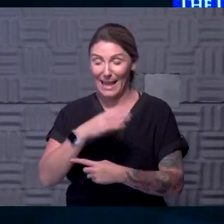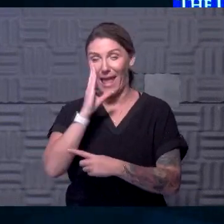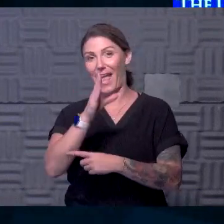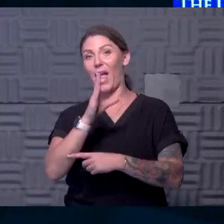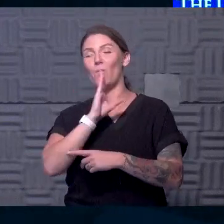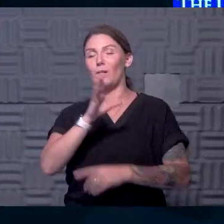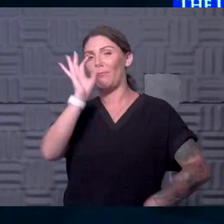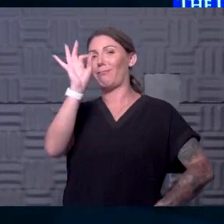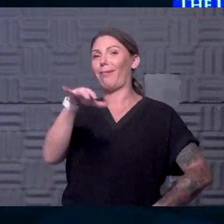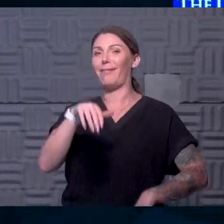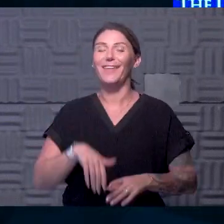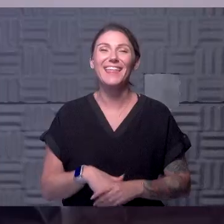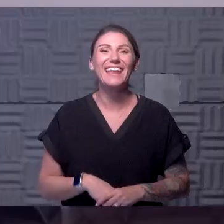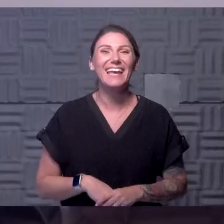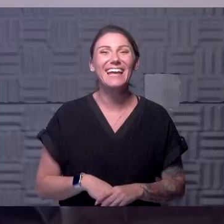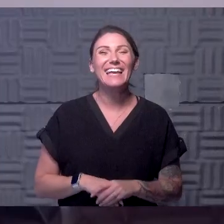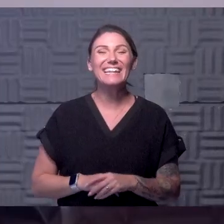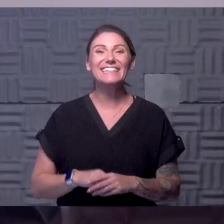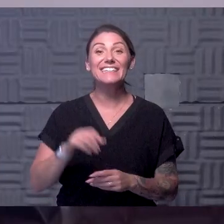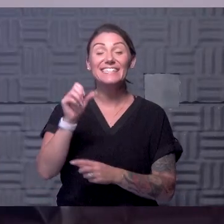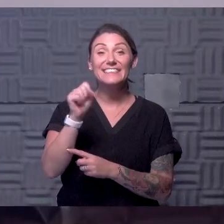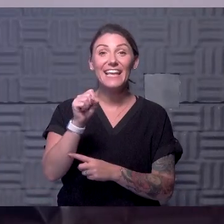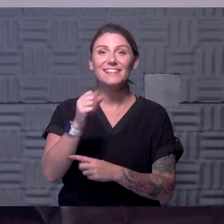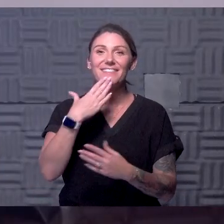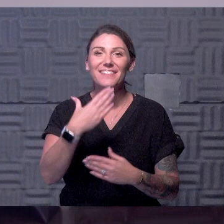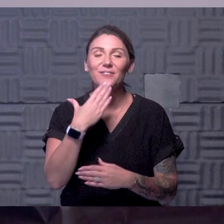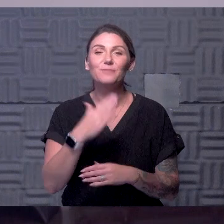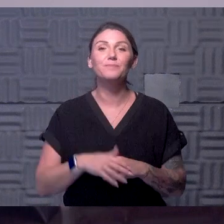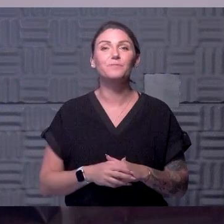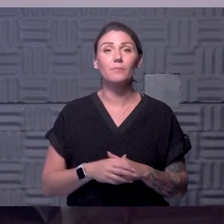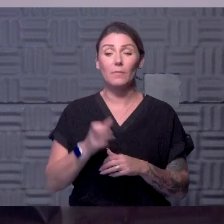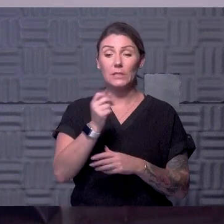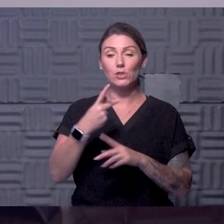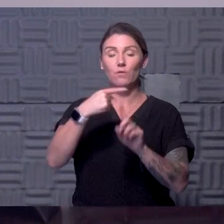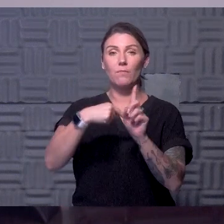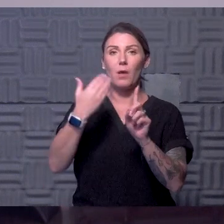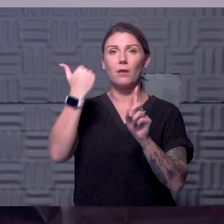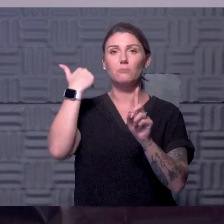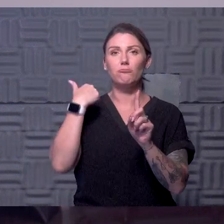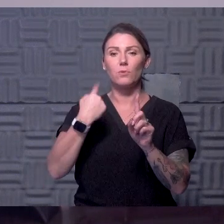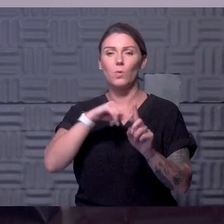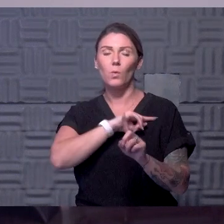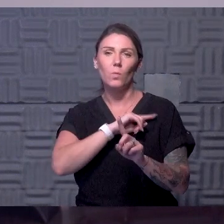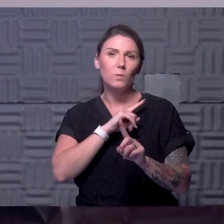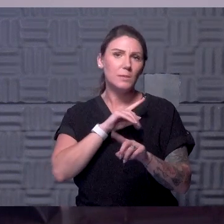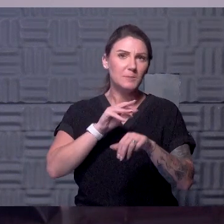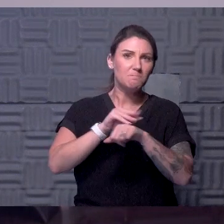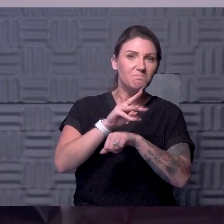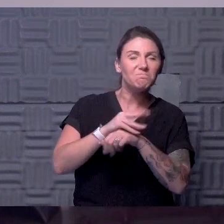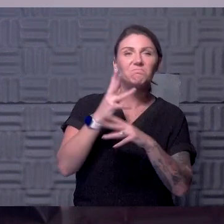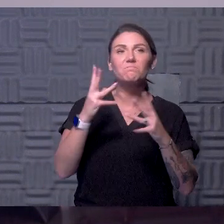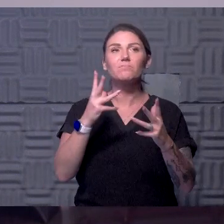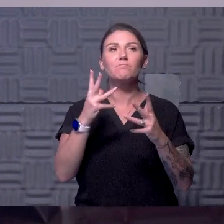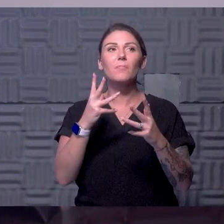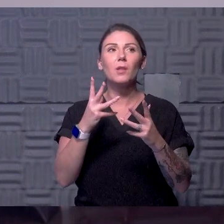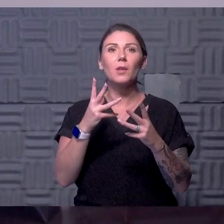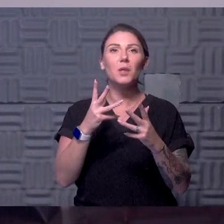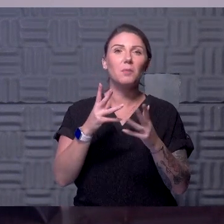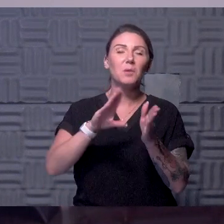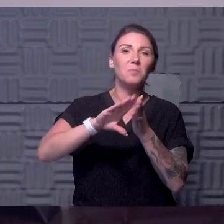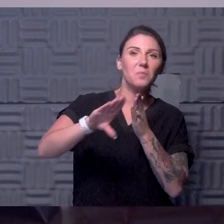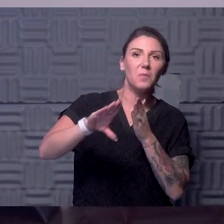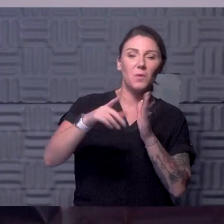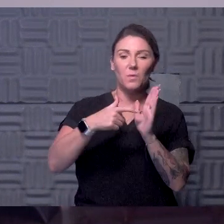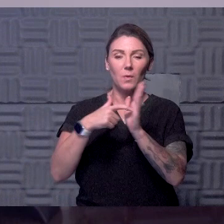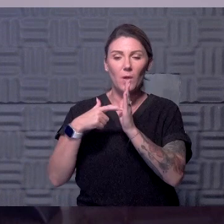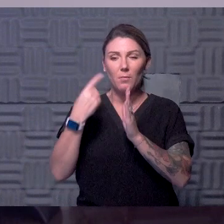Yeah, Dr. okay. Smith. Yeah. So thank you. So a couple months ago, we actually weighed in on should we possibly waive the requirement for